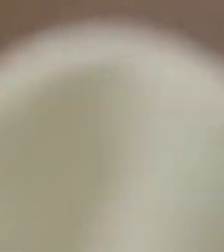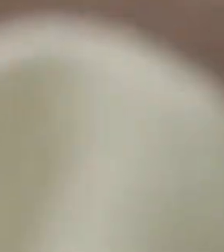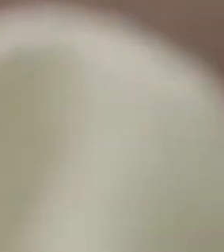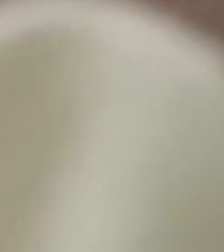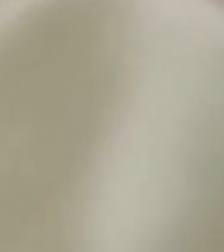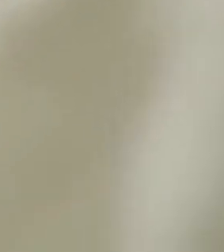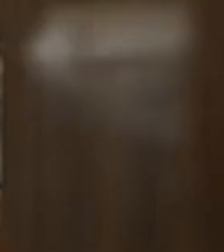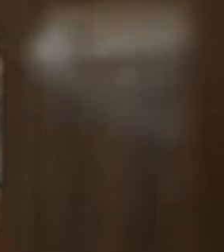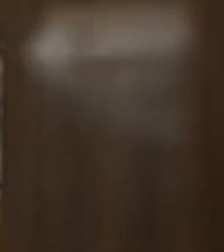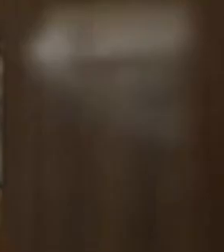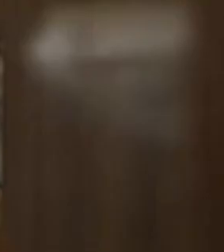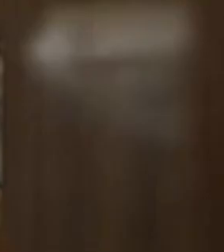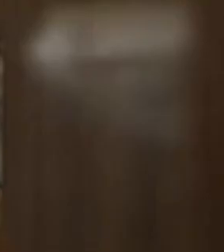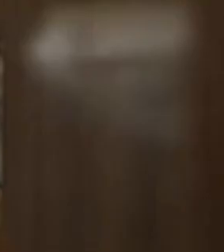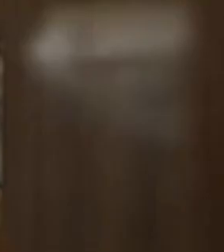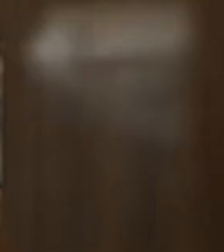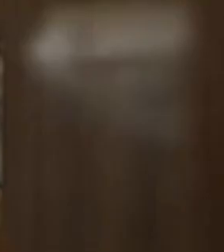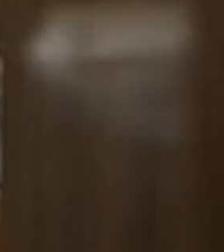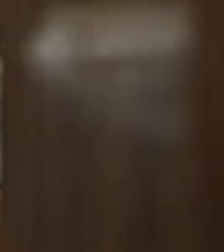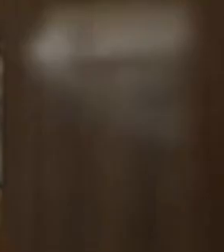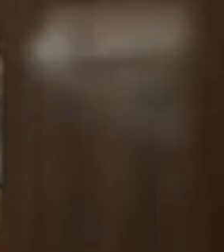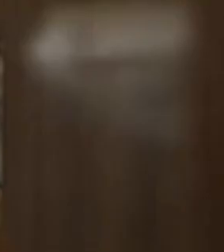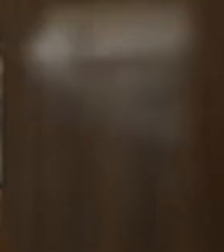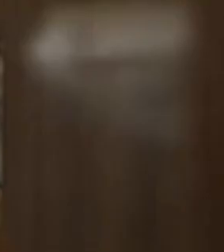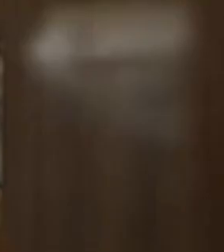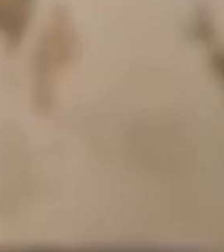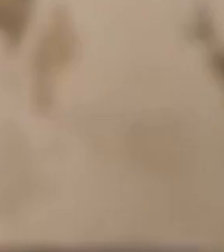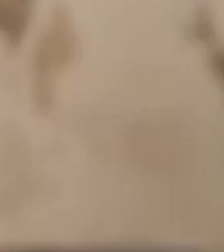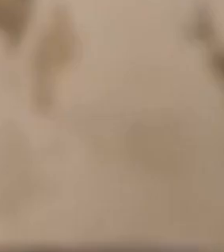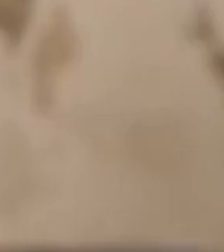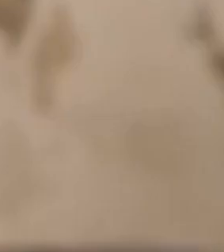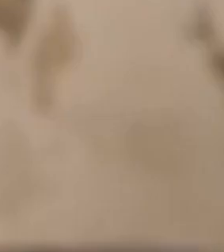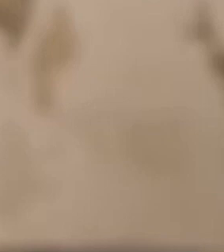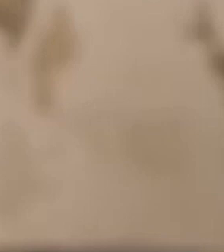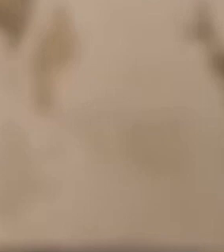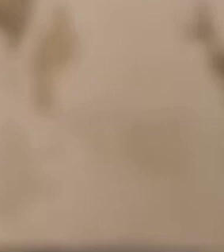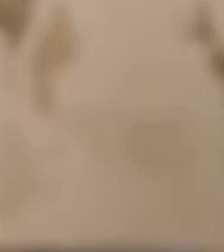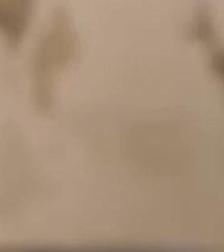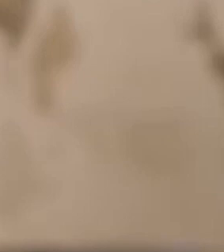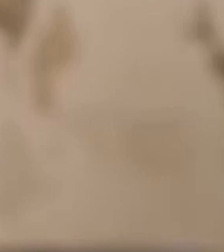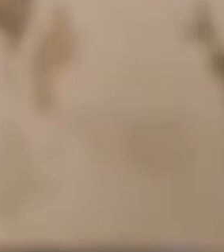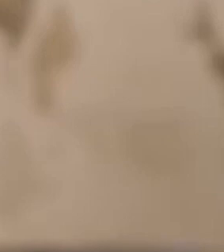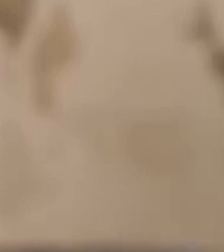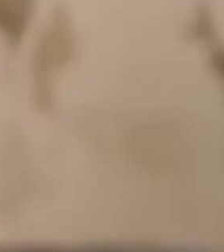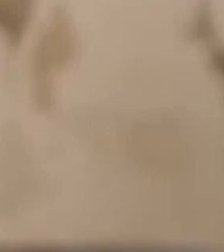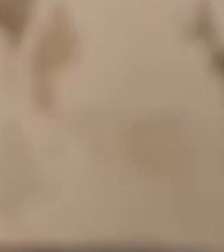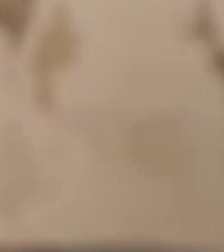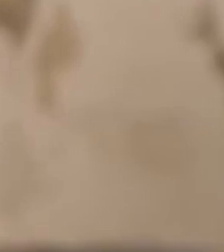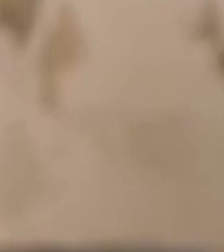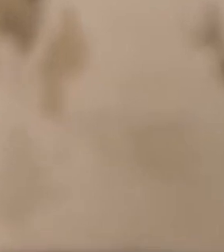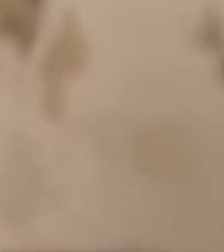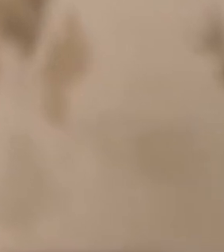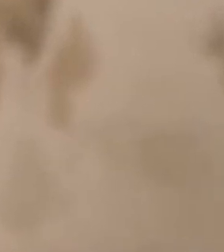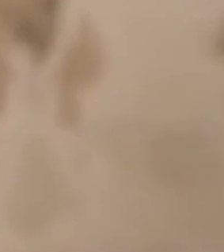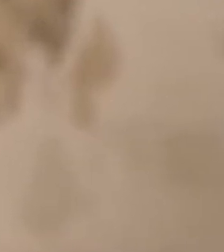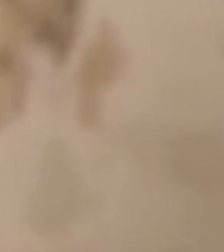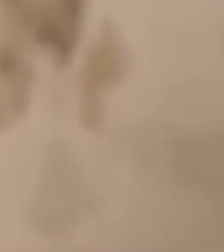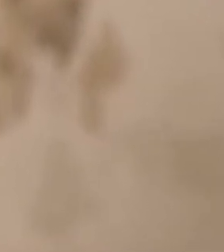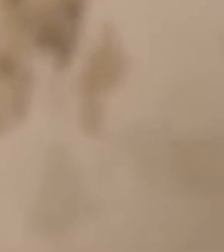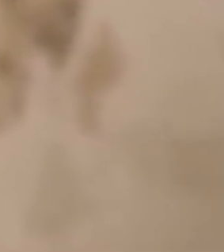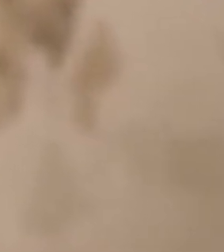upon which everything else will develop. Acho que a partir do momento que abriu o olho, já tá sentindo desde da barriga mesmo, que já